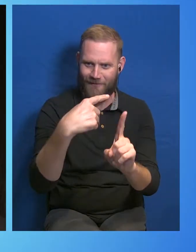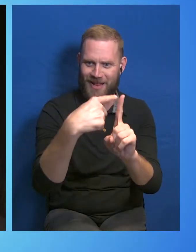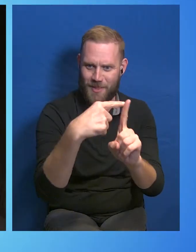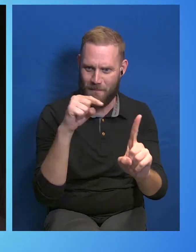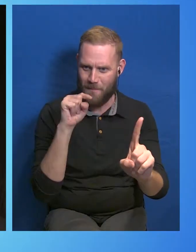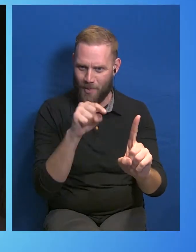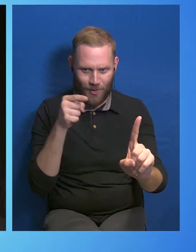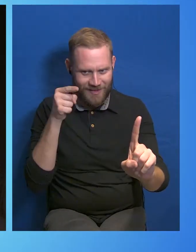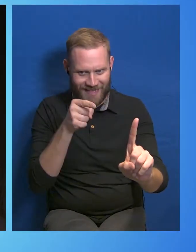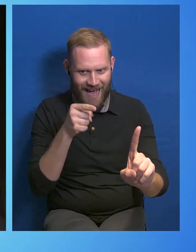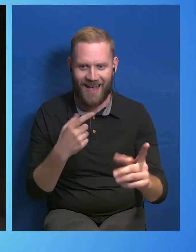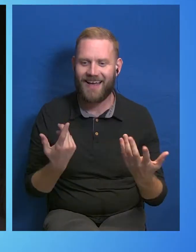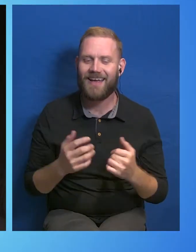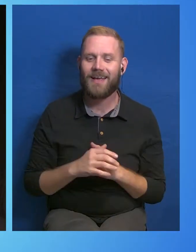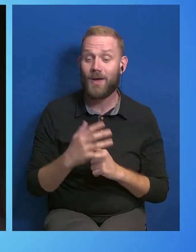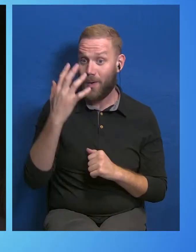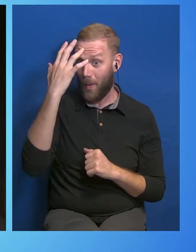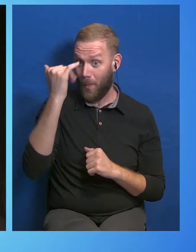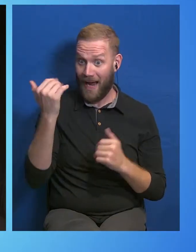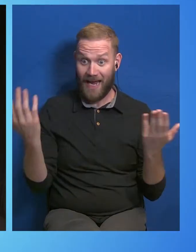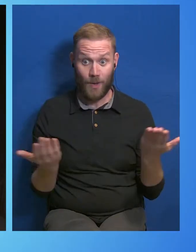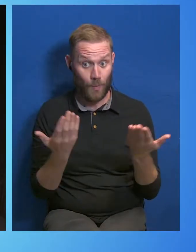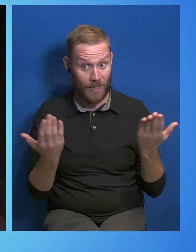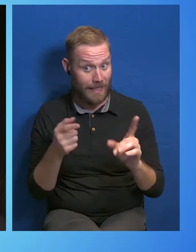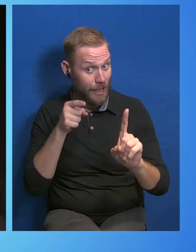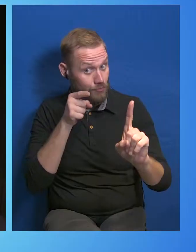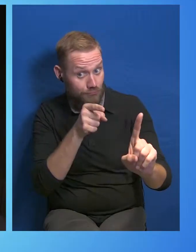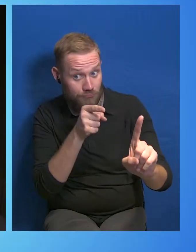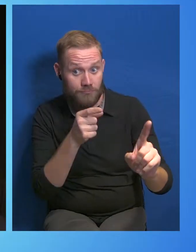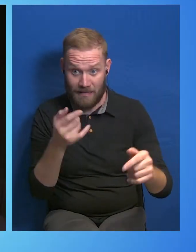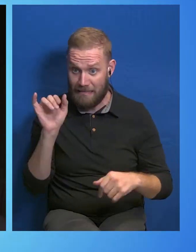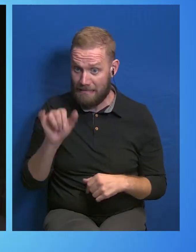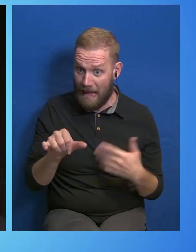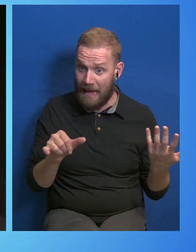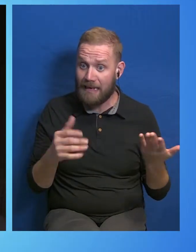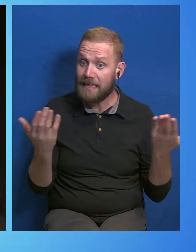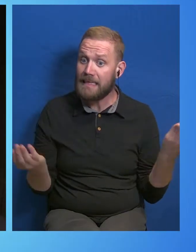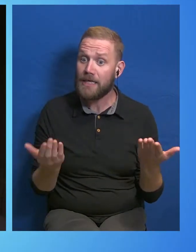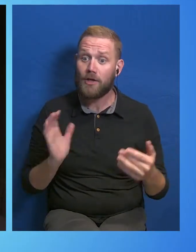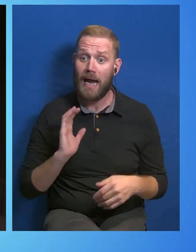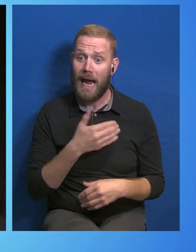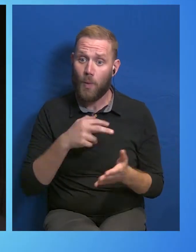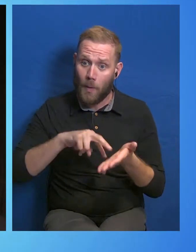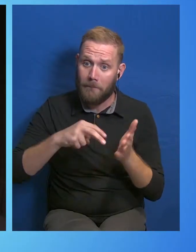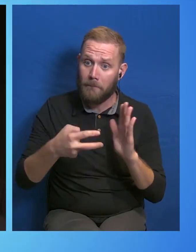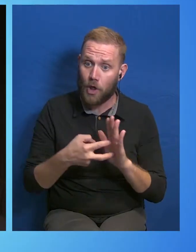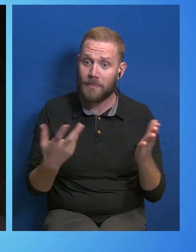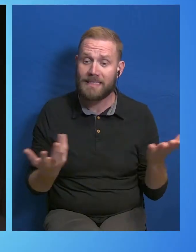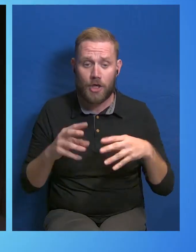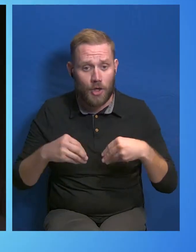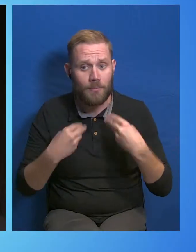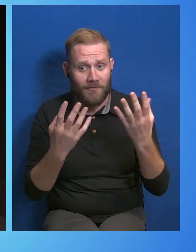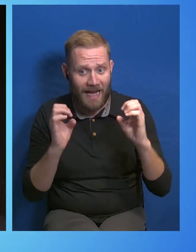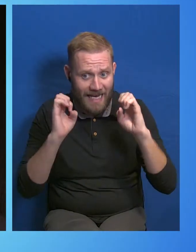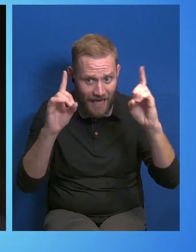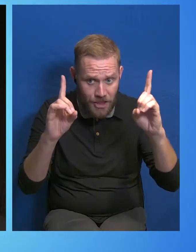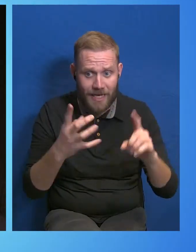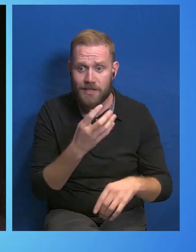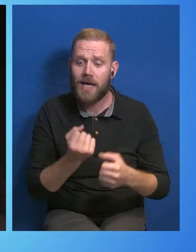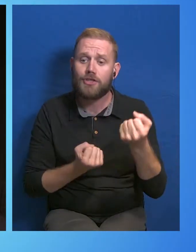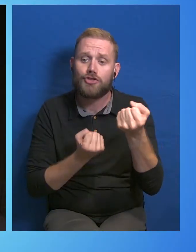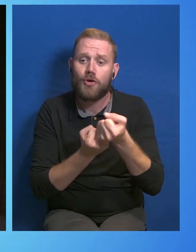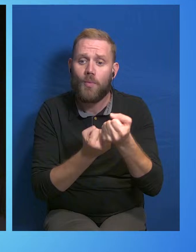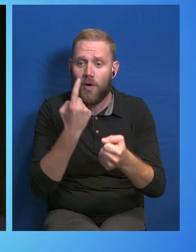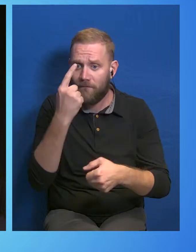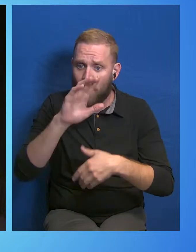That is why we're all here. That is our purpose at ASDB, is to provide education and support